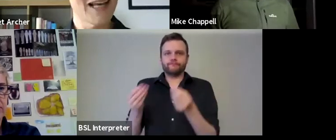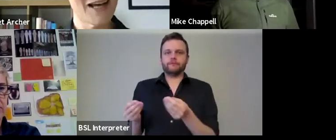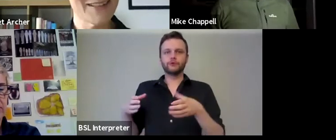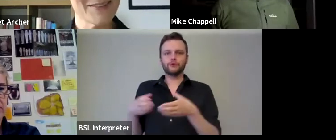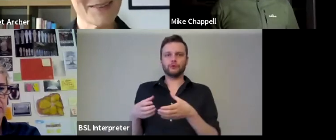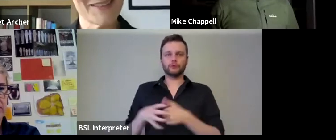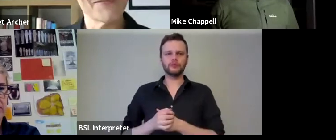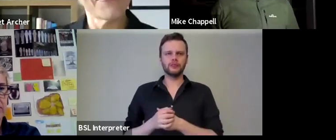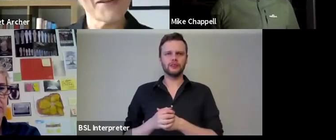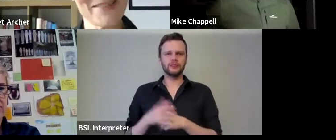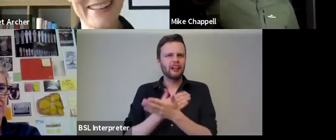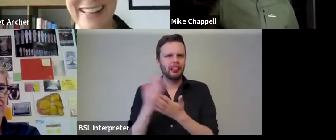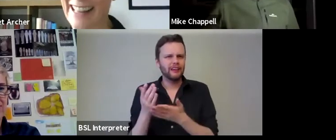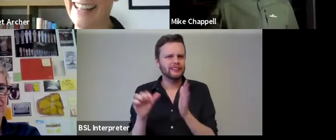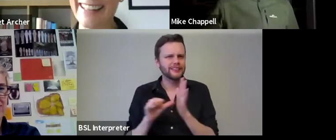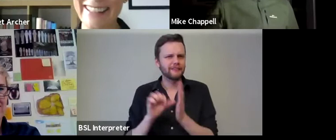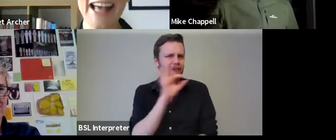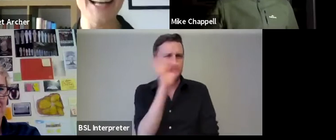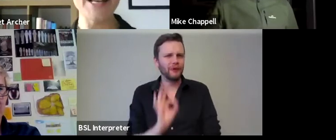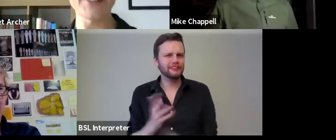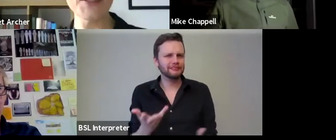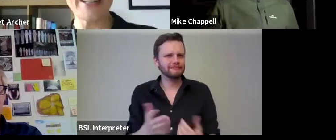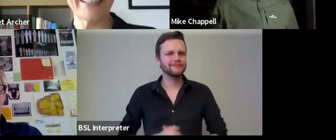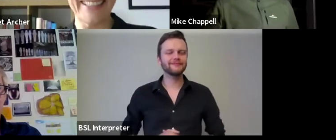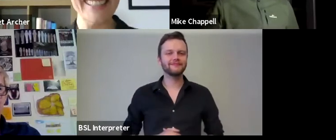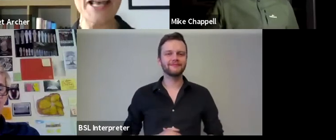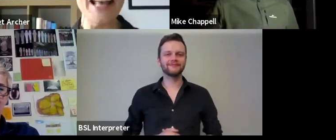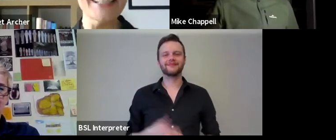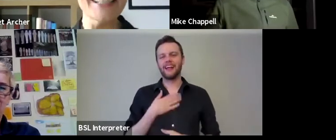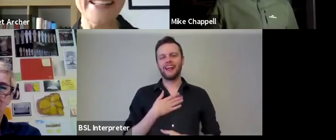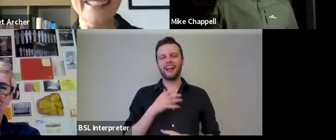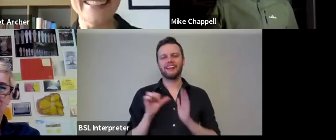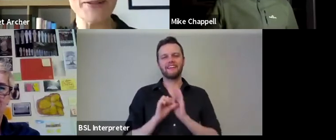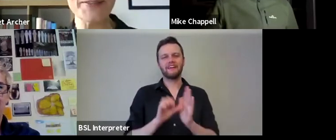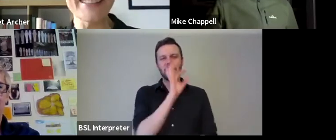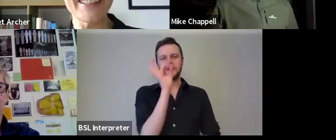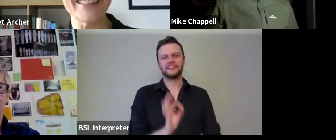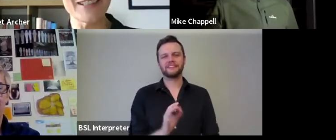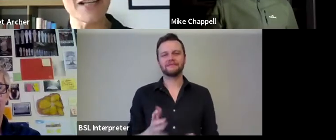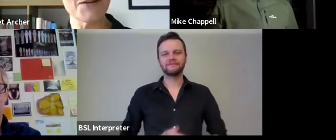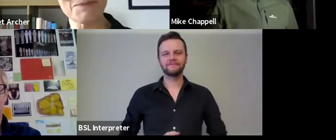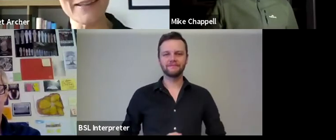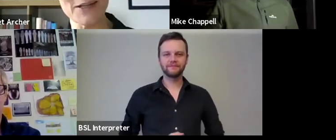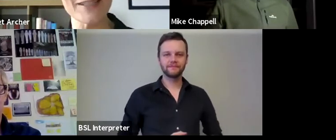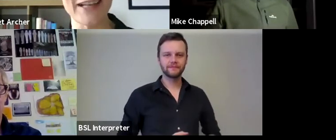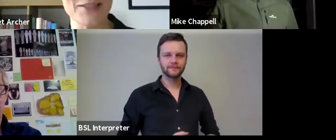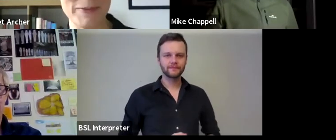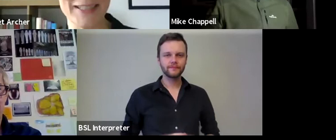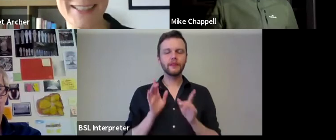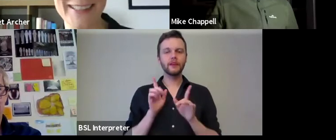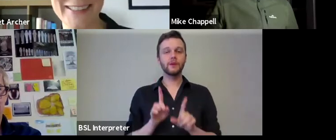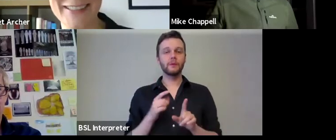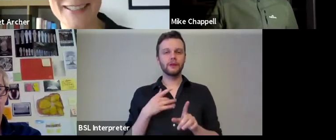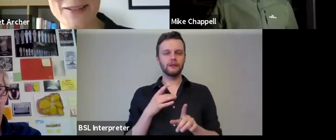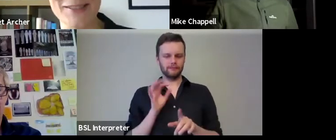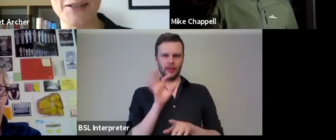I hope that makes sense. It's a hard question. I like hard questions. No, it's a simple one. But... So I'm going to play that question out a